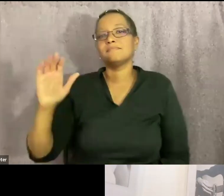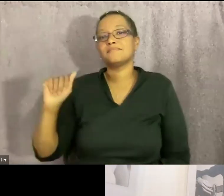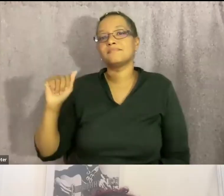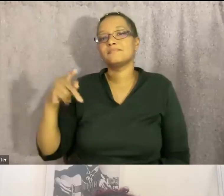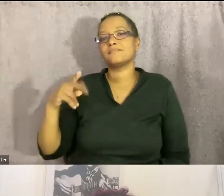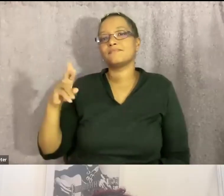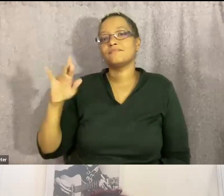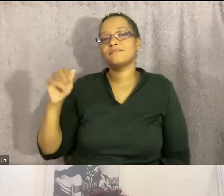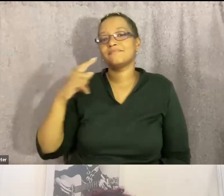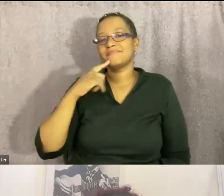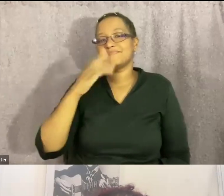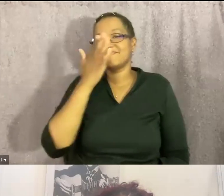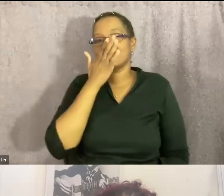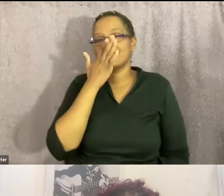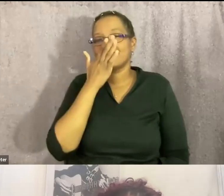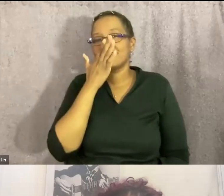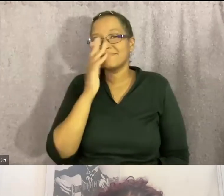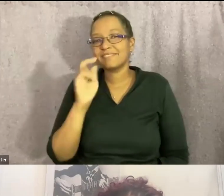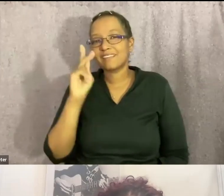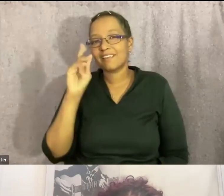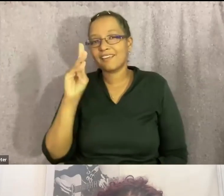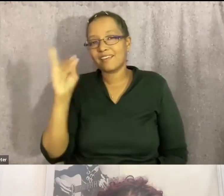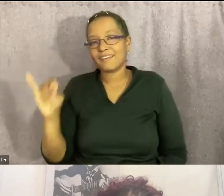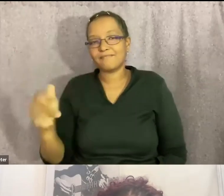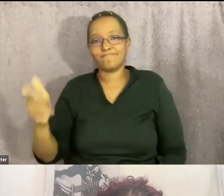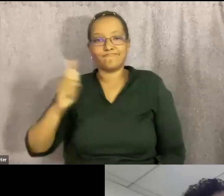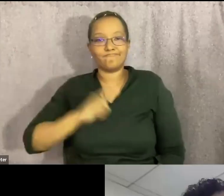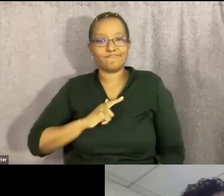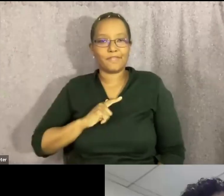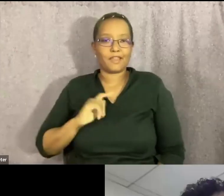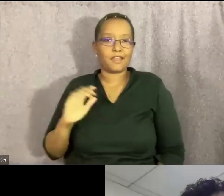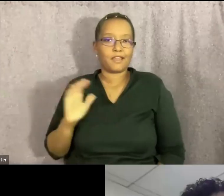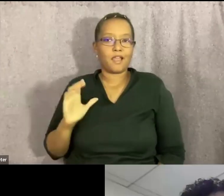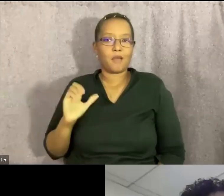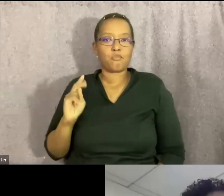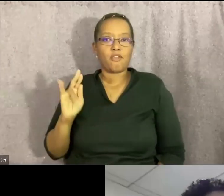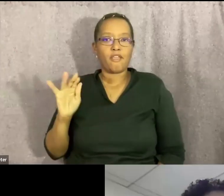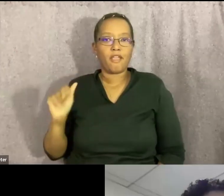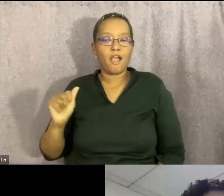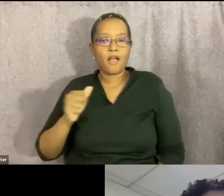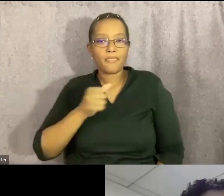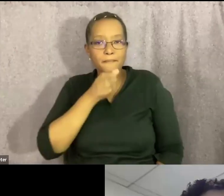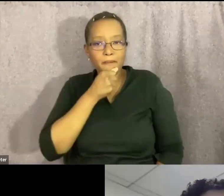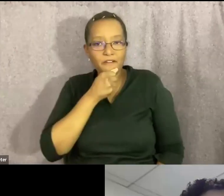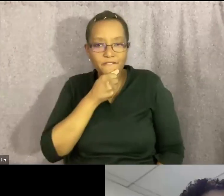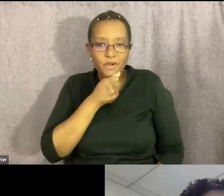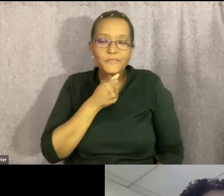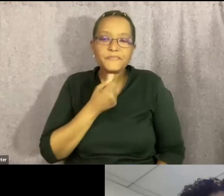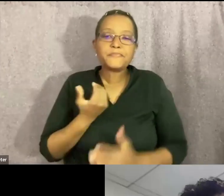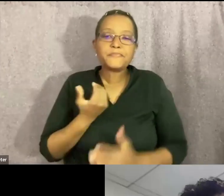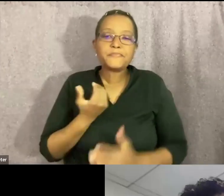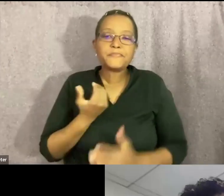that you want to be in physical space with. So if you have one or two people with